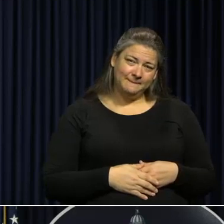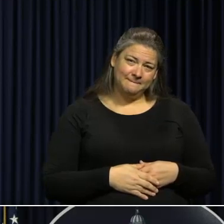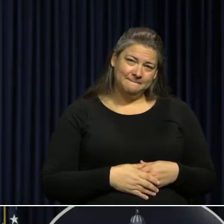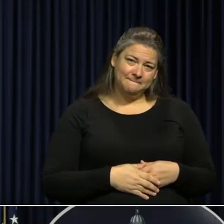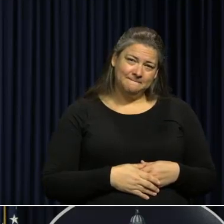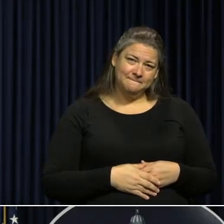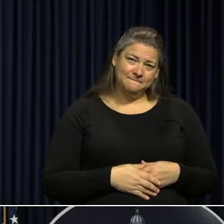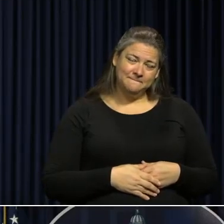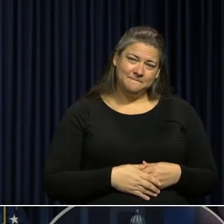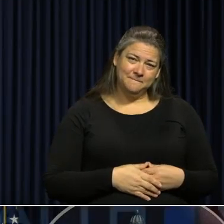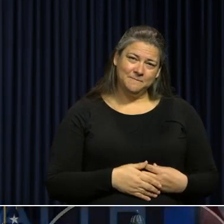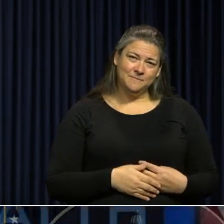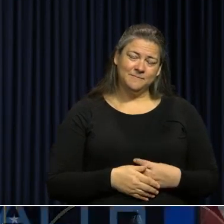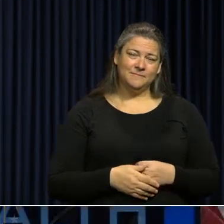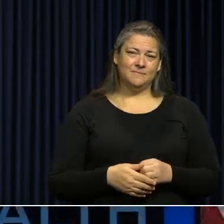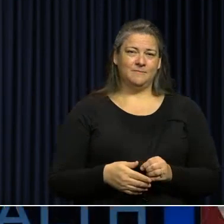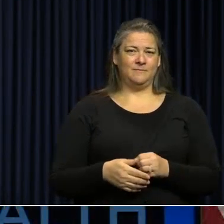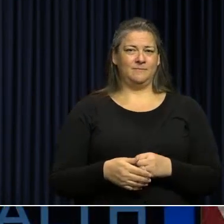Yeah.